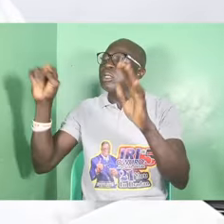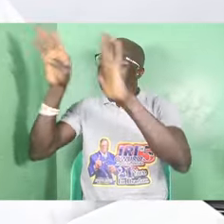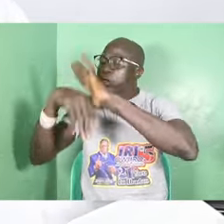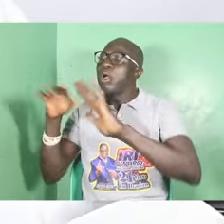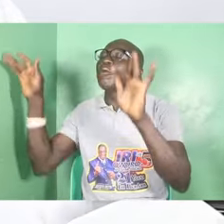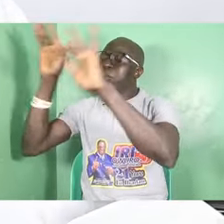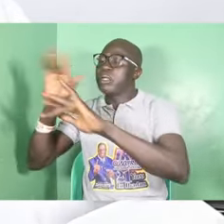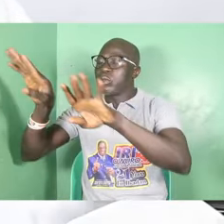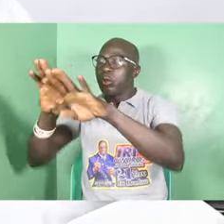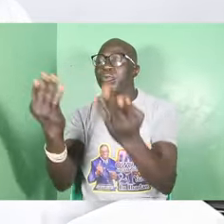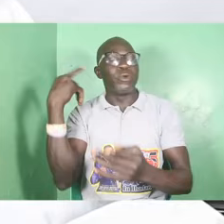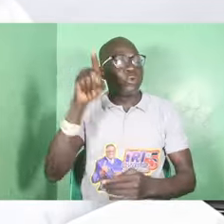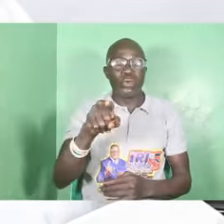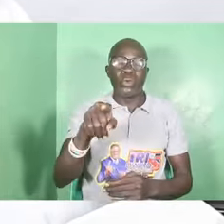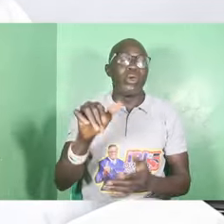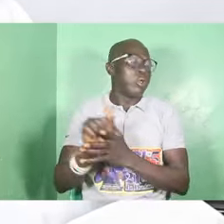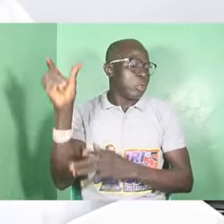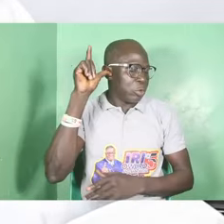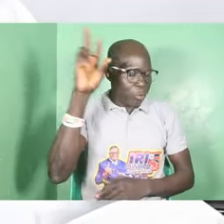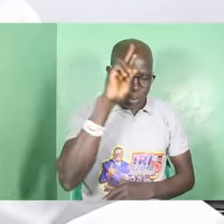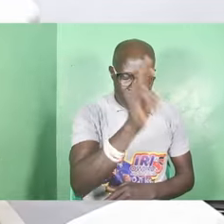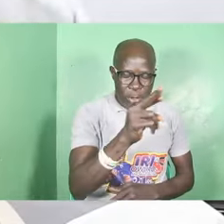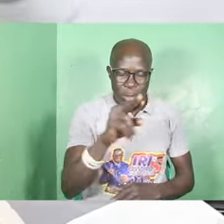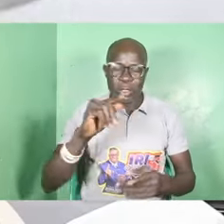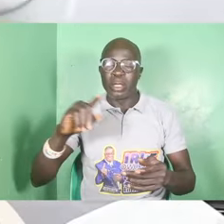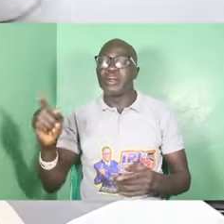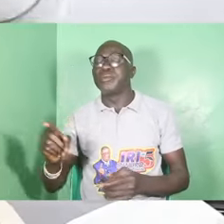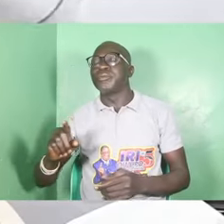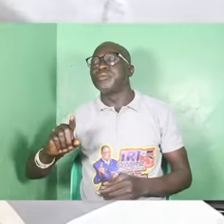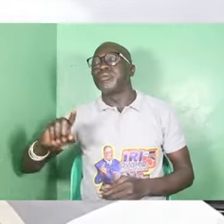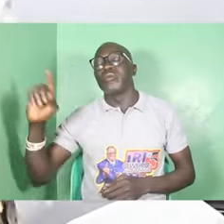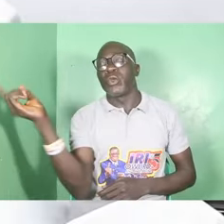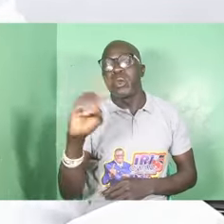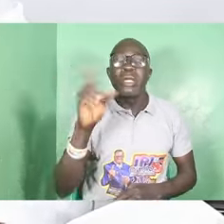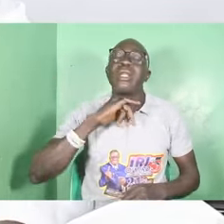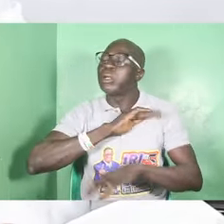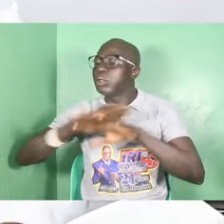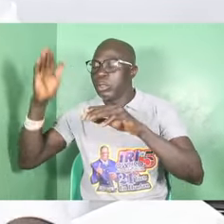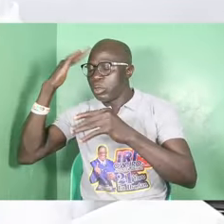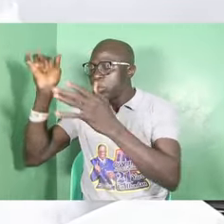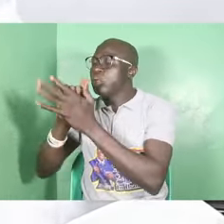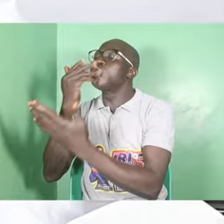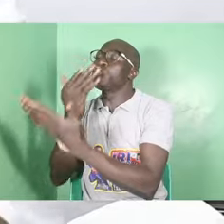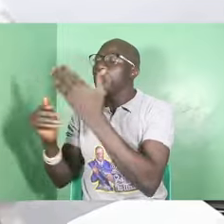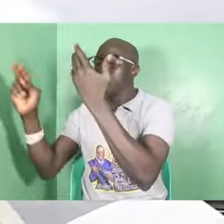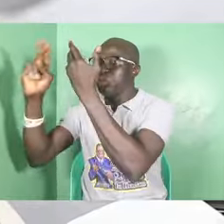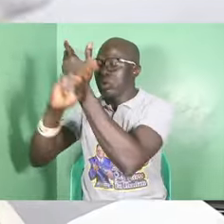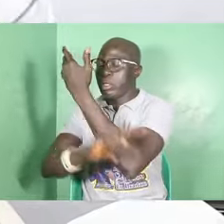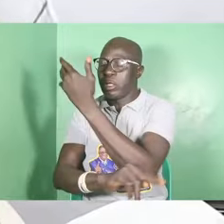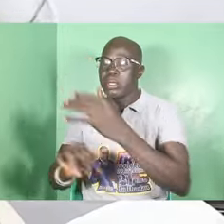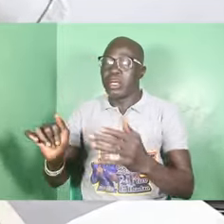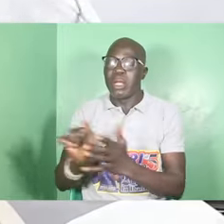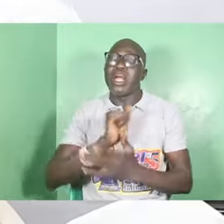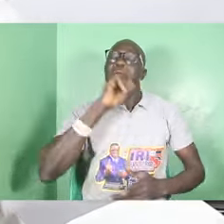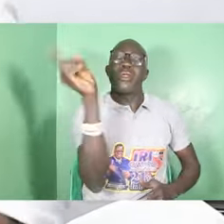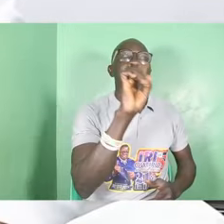o amen your mercy will open for you egbo mi sir listen sir nibi ti o mo pe ore wa where you know that there is goodness nibi ti o mo